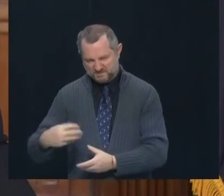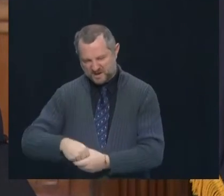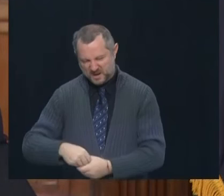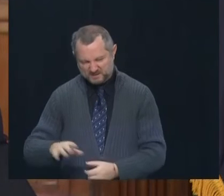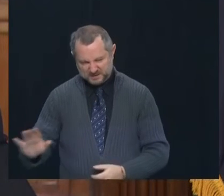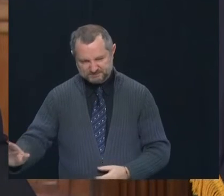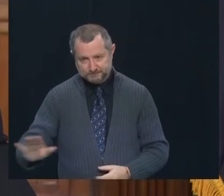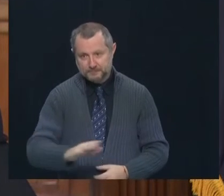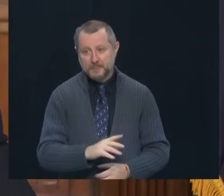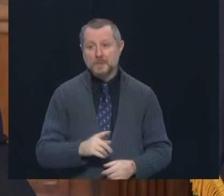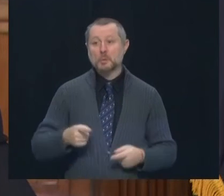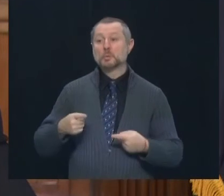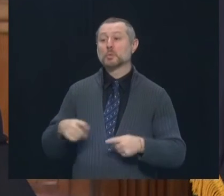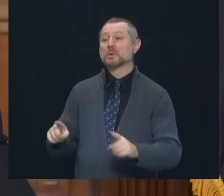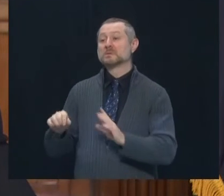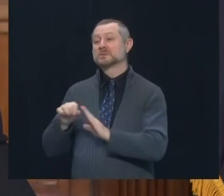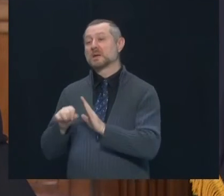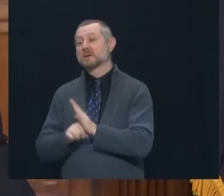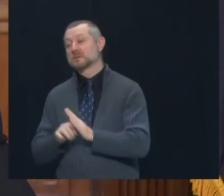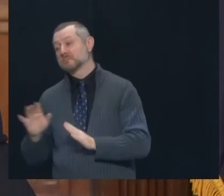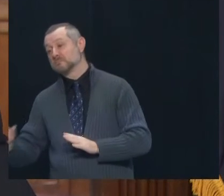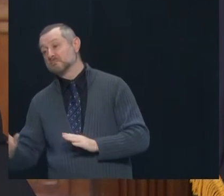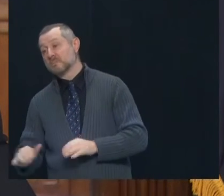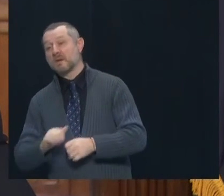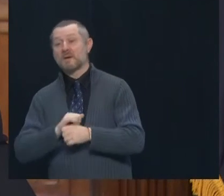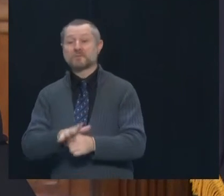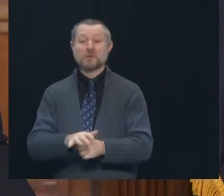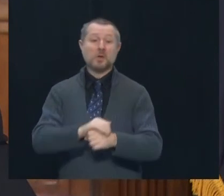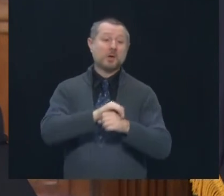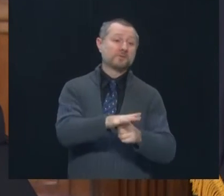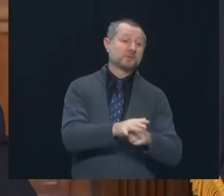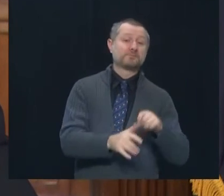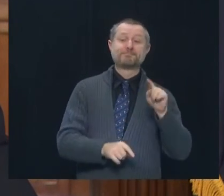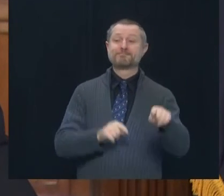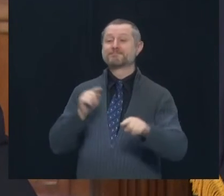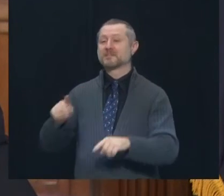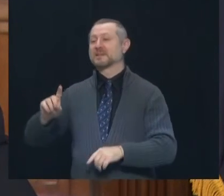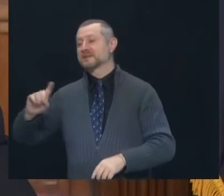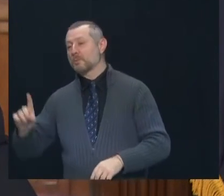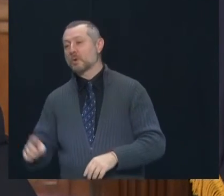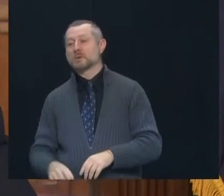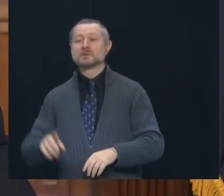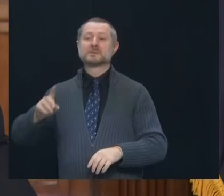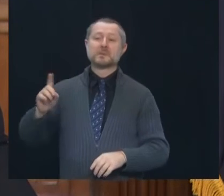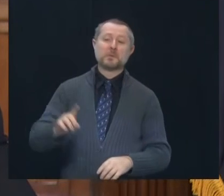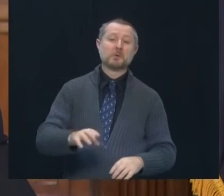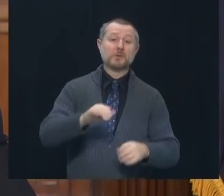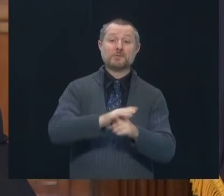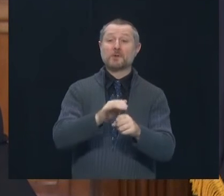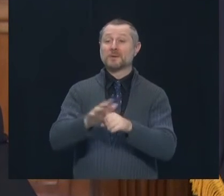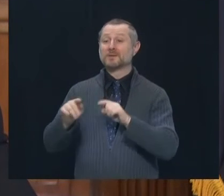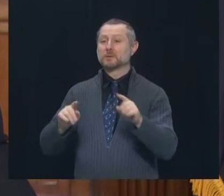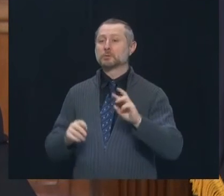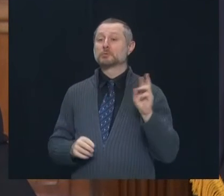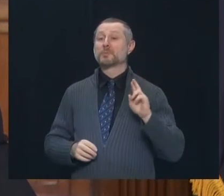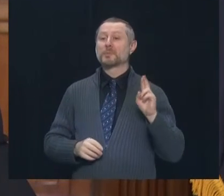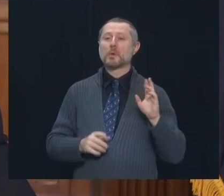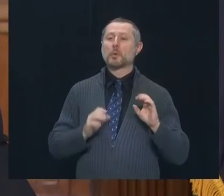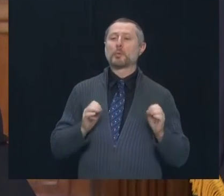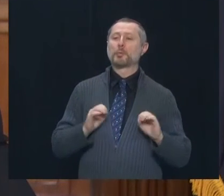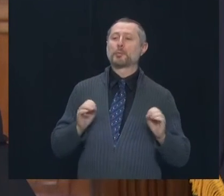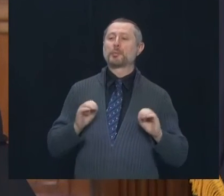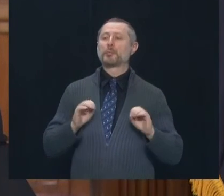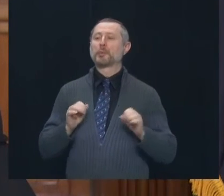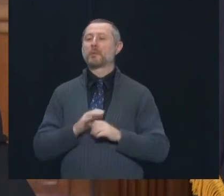when states that had COVID were all Democratic states, and it started by the administration. You don't hear